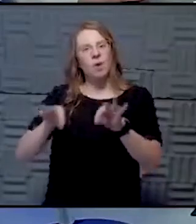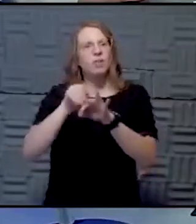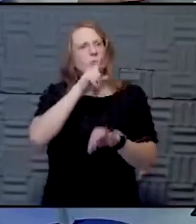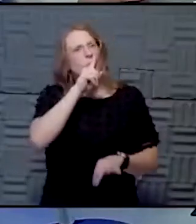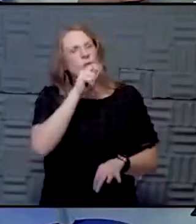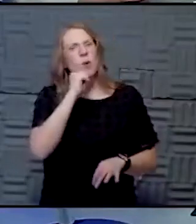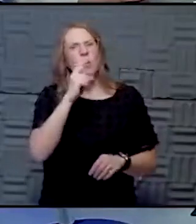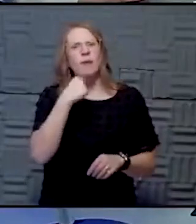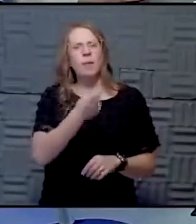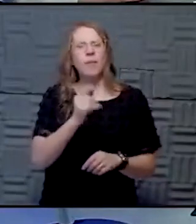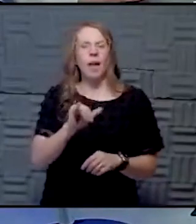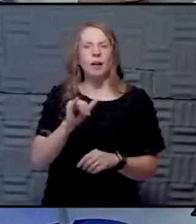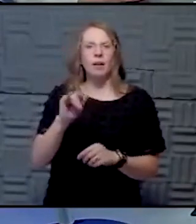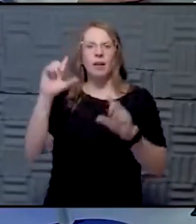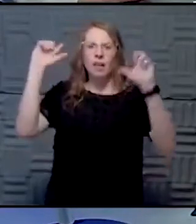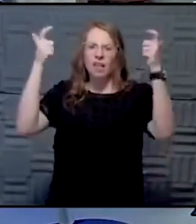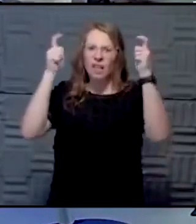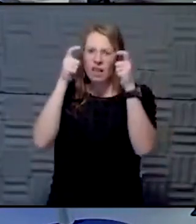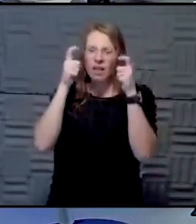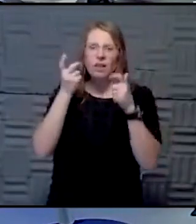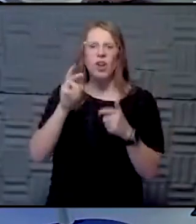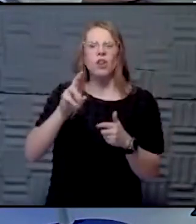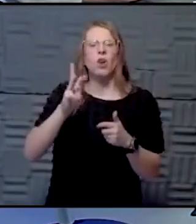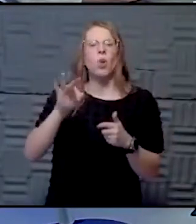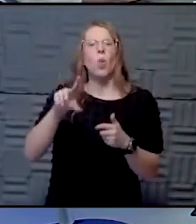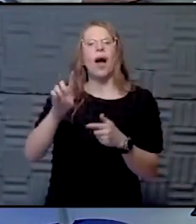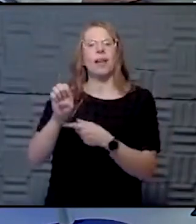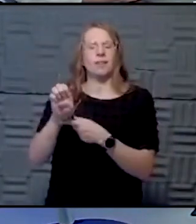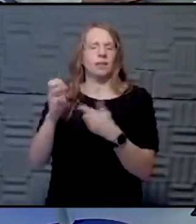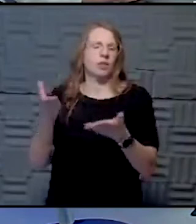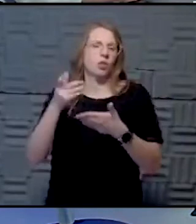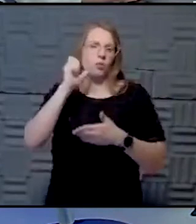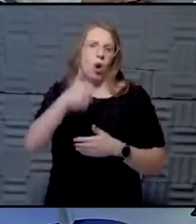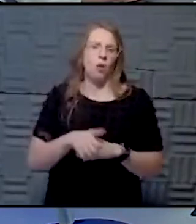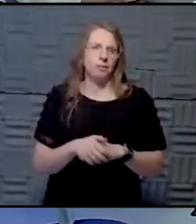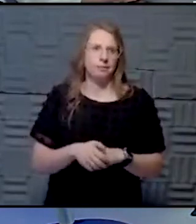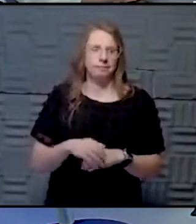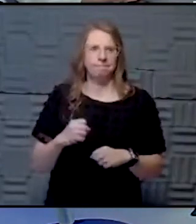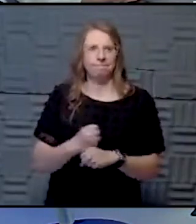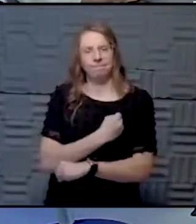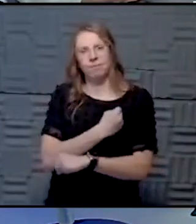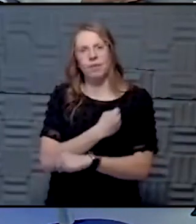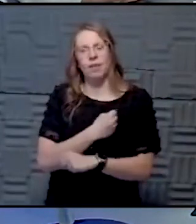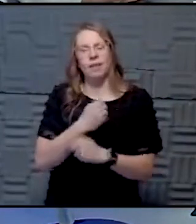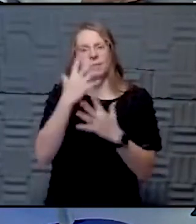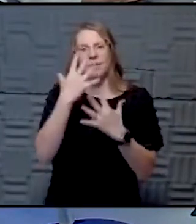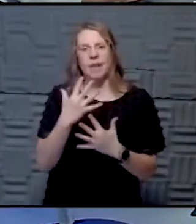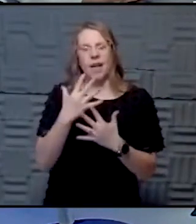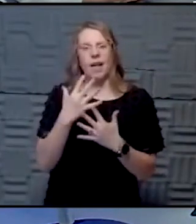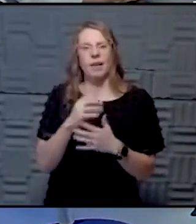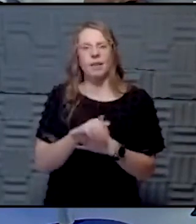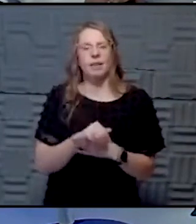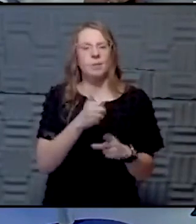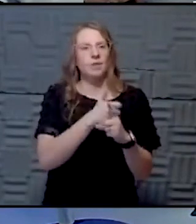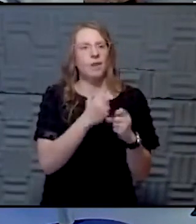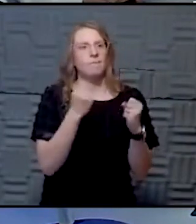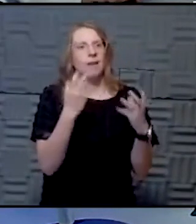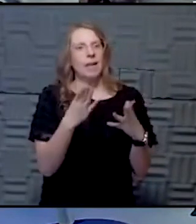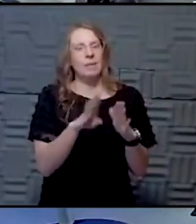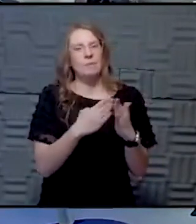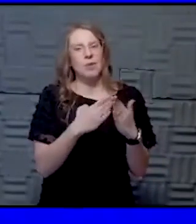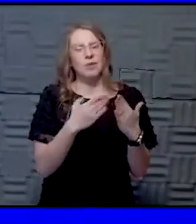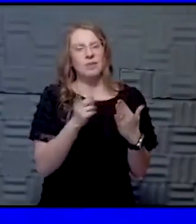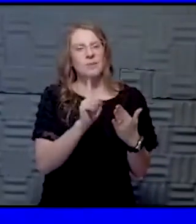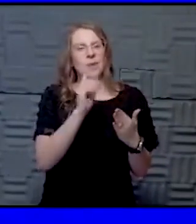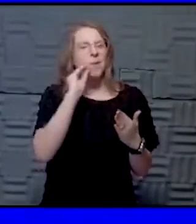be here to help rein him in. It's going to be Dr. Weil here tomorrow. I'm regretting that I can't be here with Steve. He's got a lot of leather-bound books at home as well, so it'll be good to